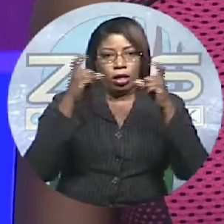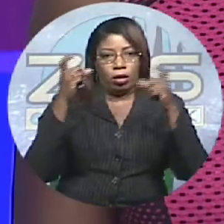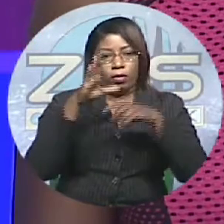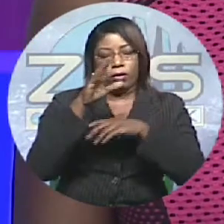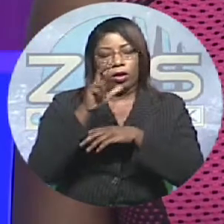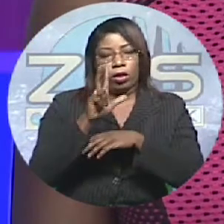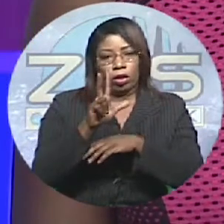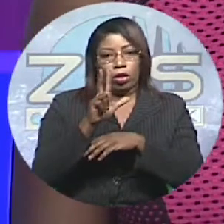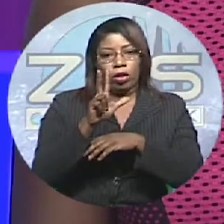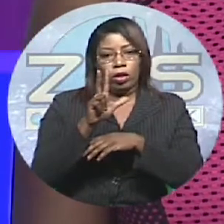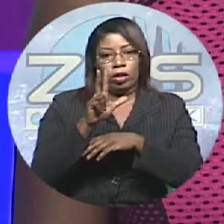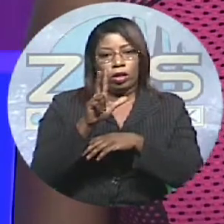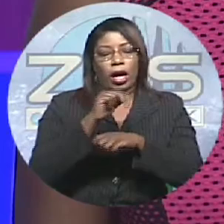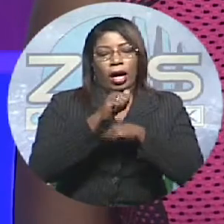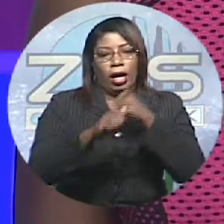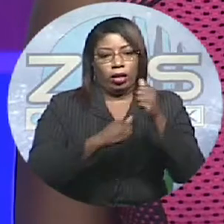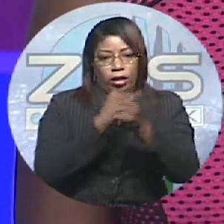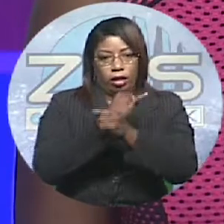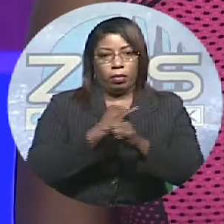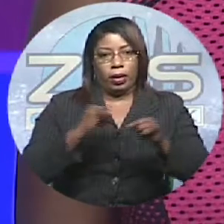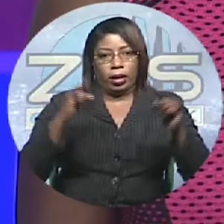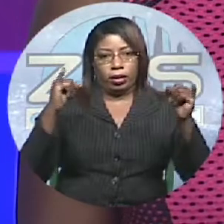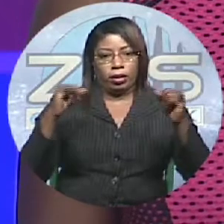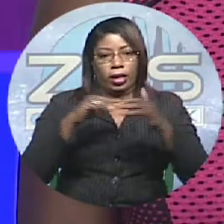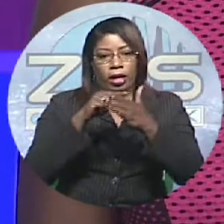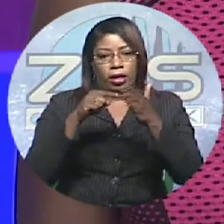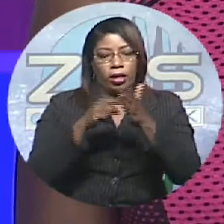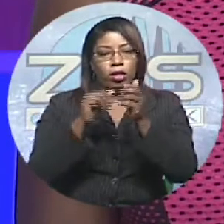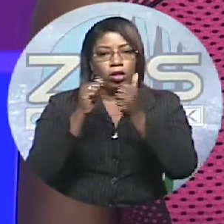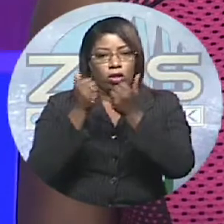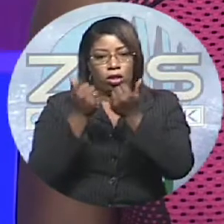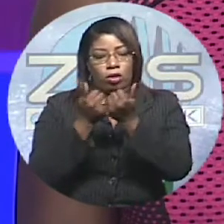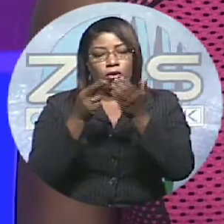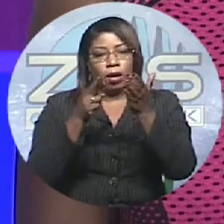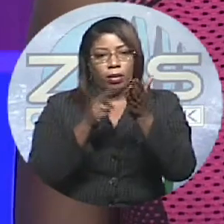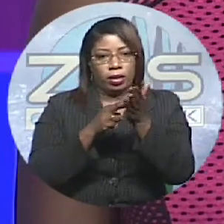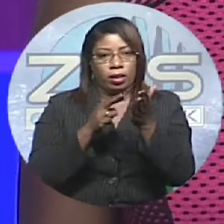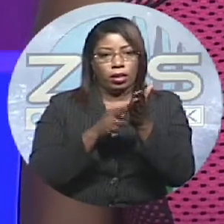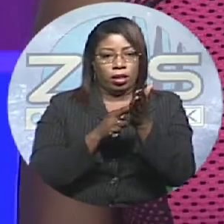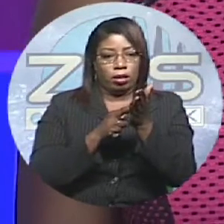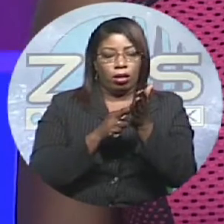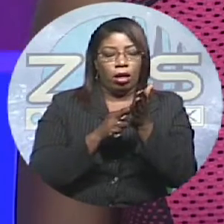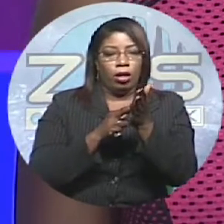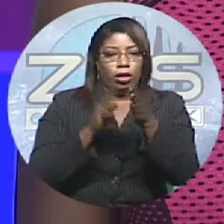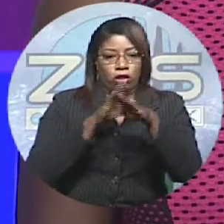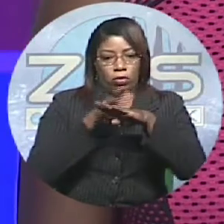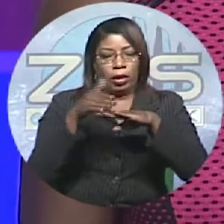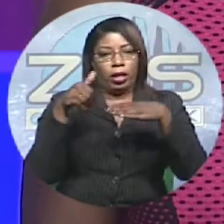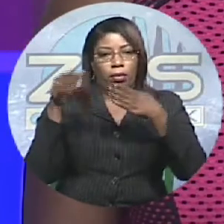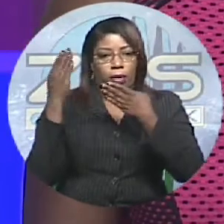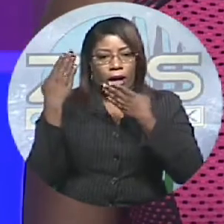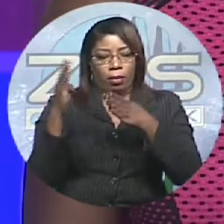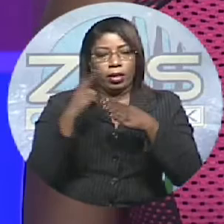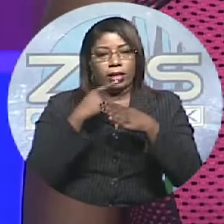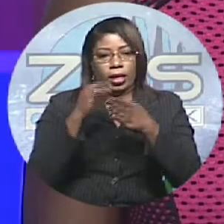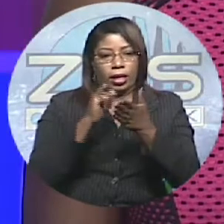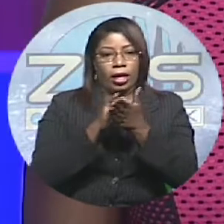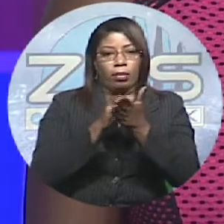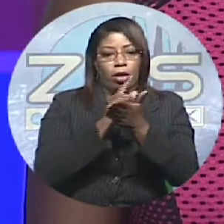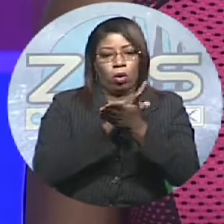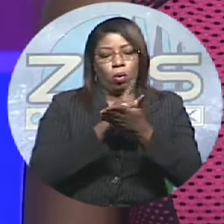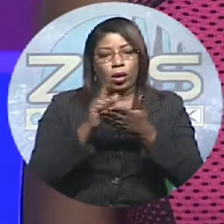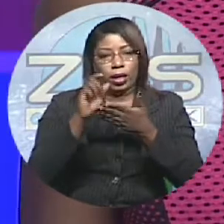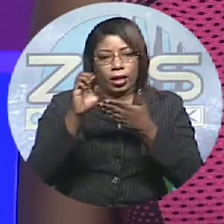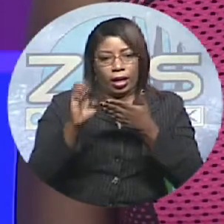of independence. The Hummingbird Association, which represents the Jamaican diaspora in the Bahamas, promises a weekend filled with the best